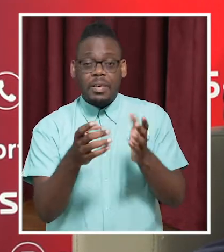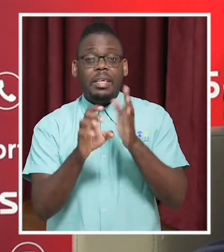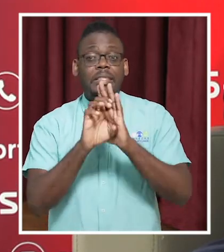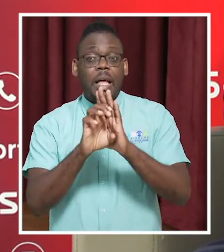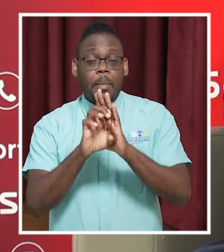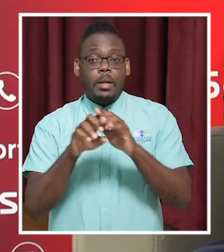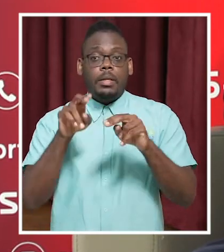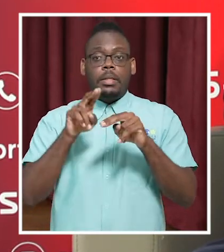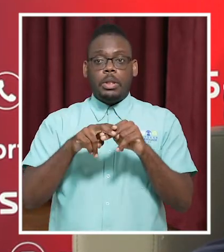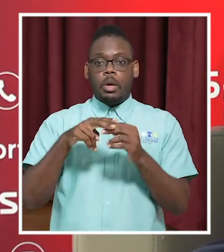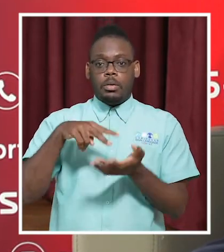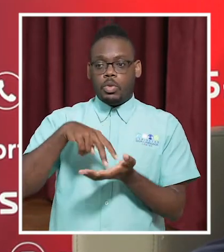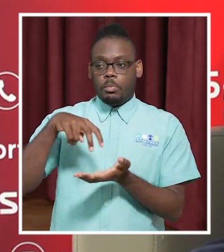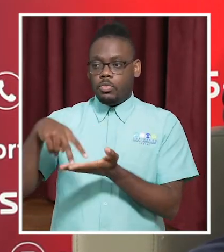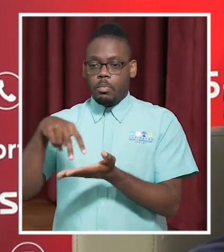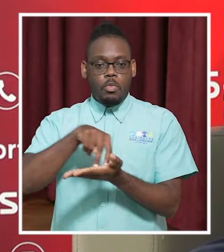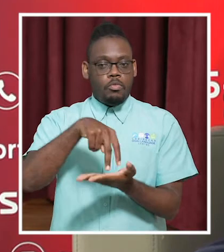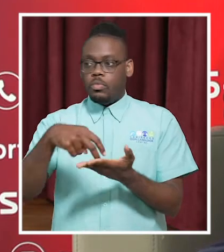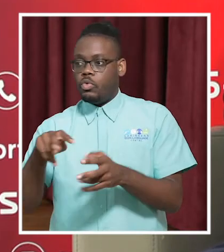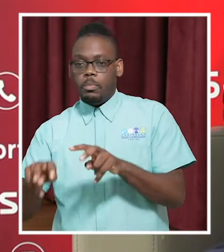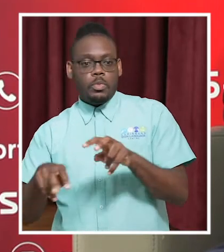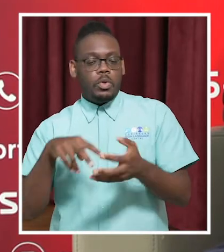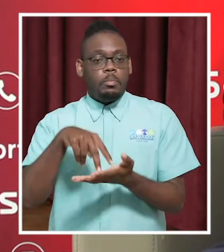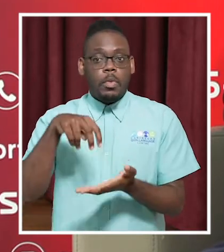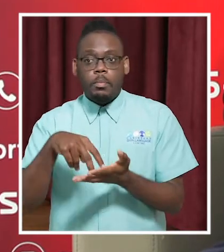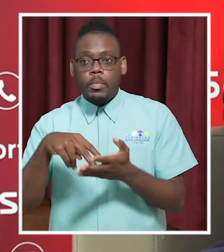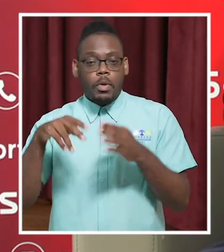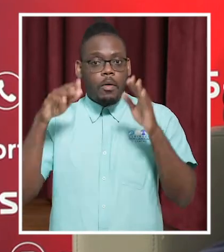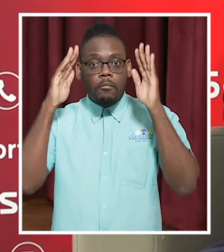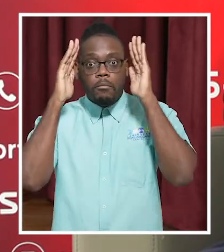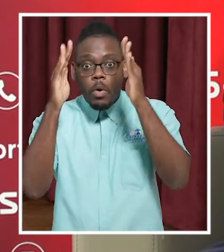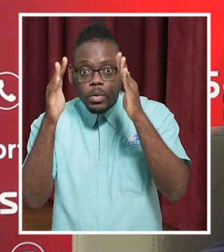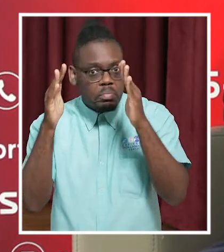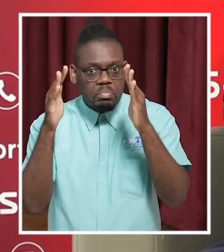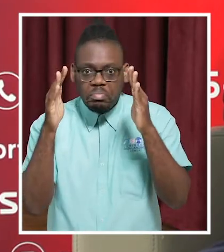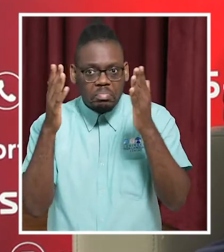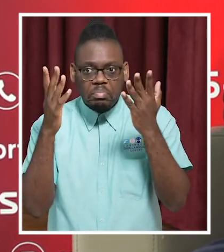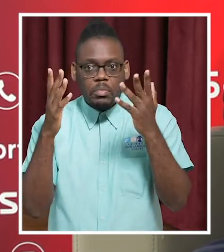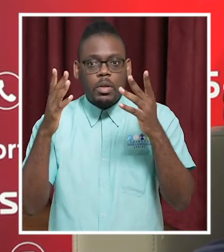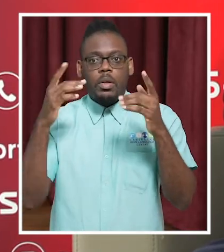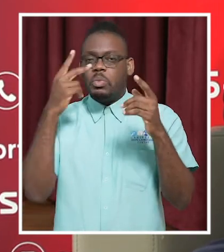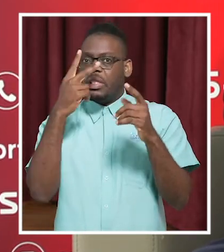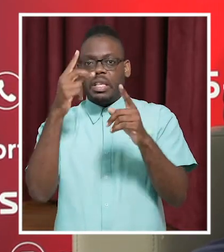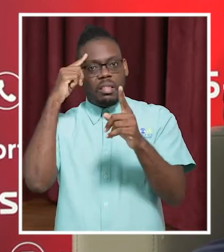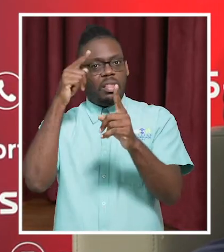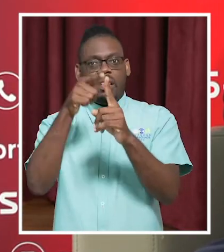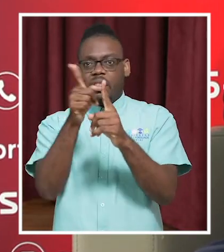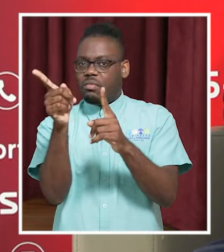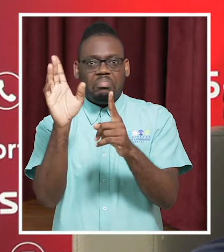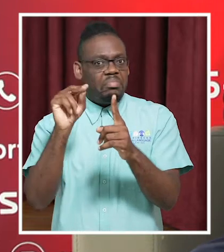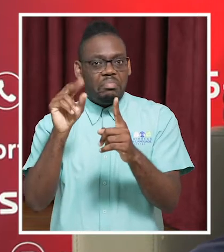their seats all the time, and because they're not paying attention, they're not able to follow their schoolwork. And because they're so